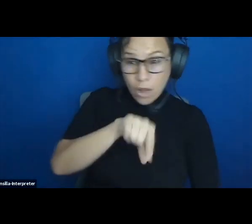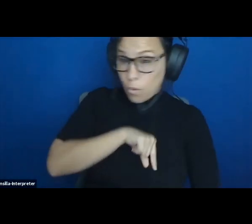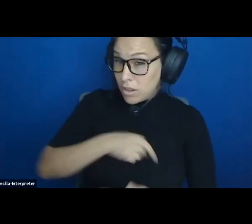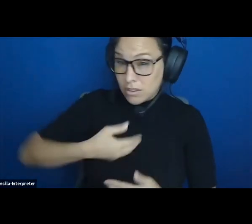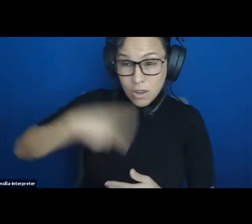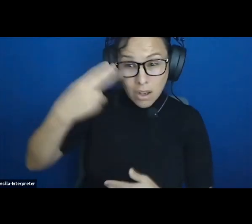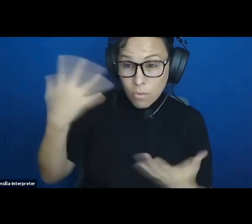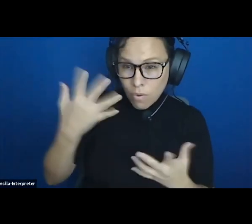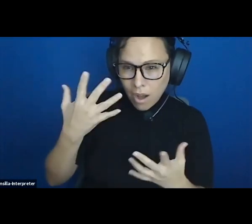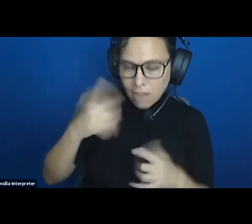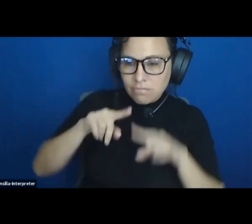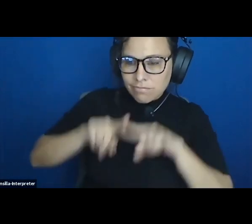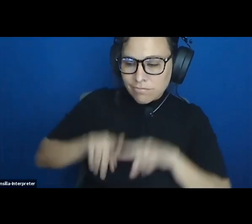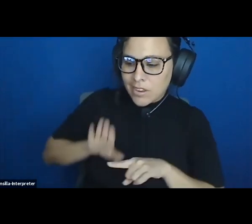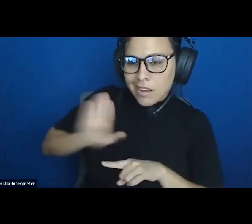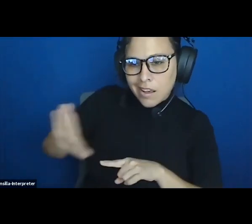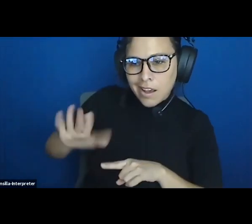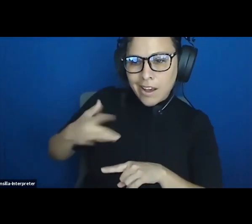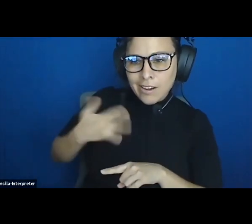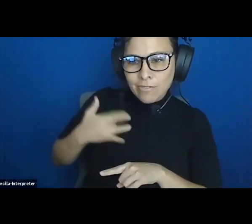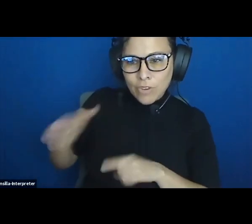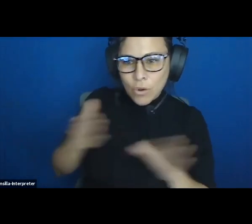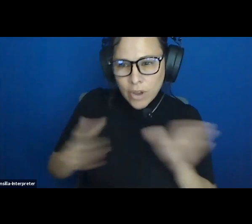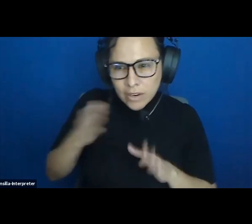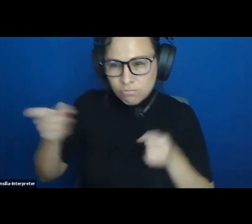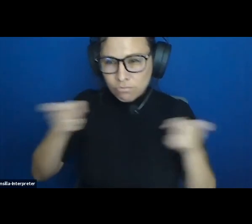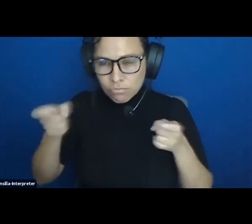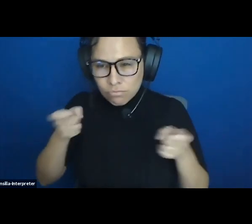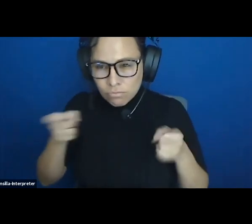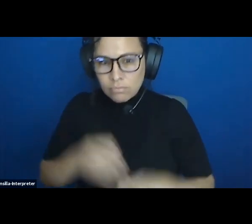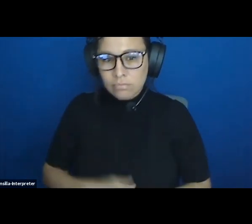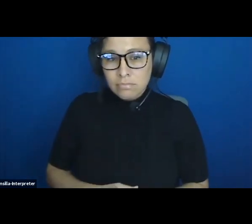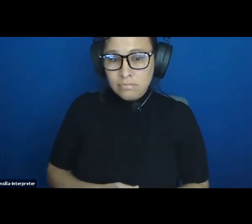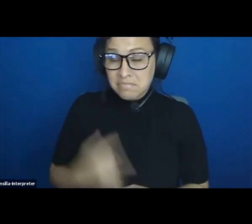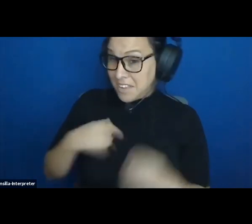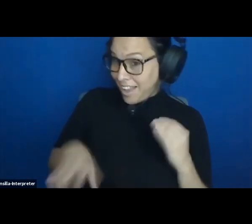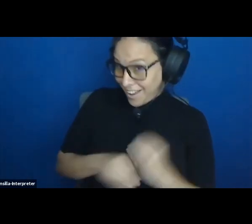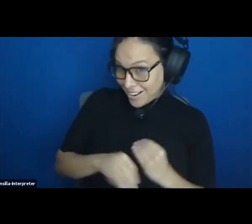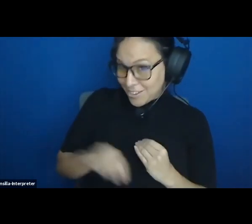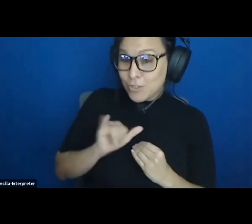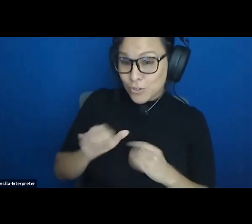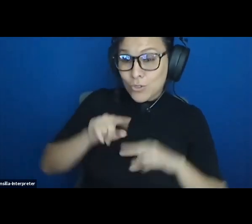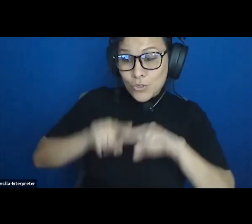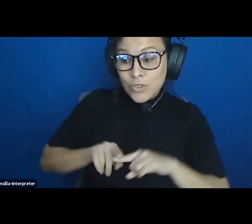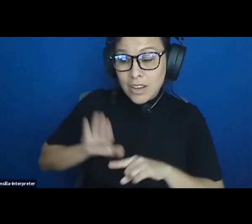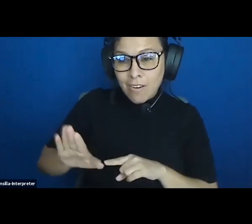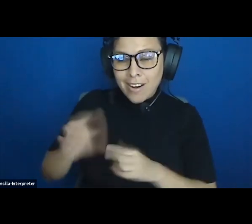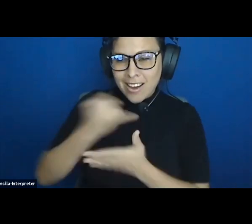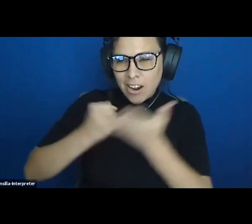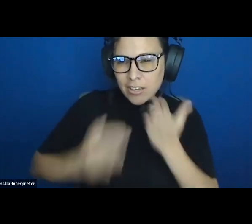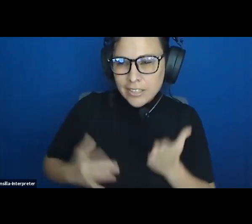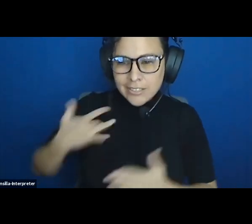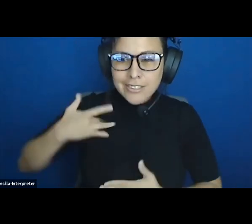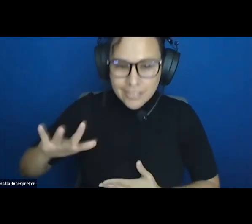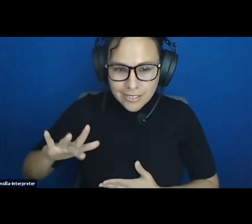on Margaret Randall's sense of organization and management. I would add that it also relied on her artistic